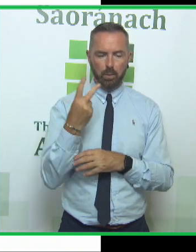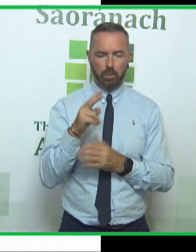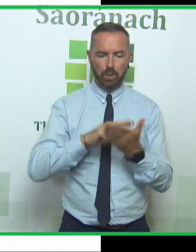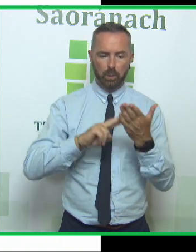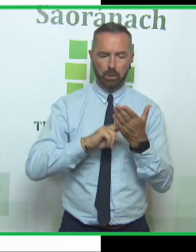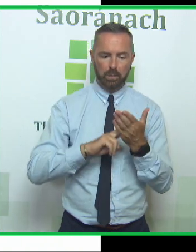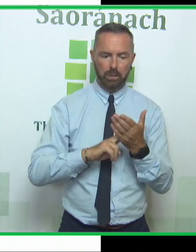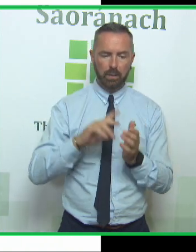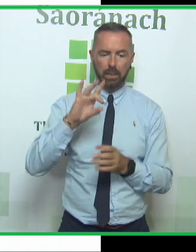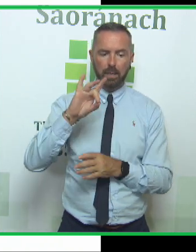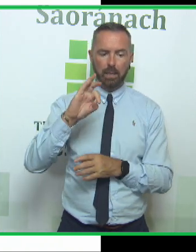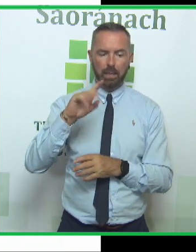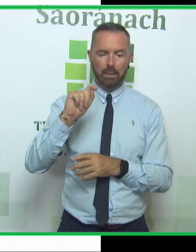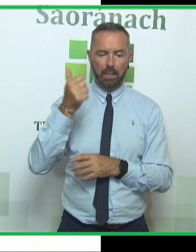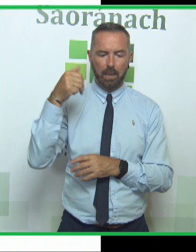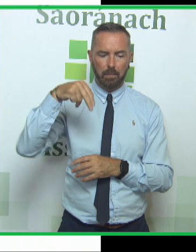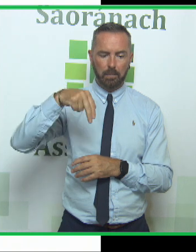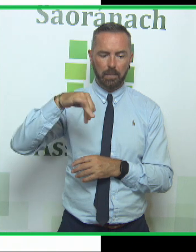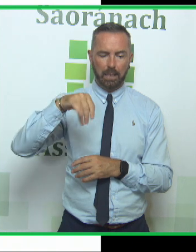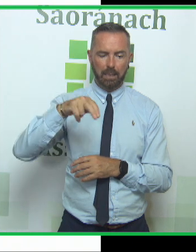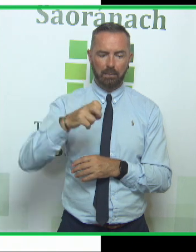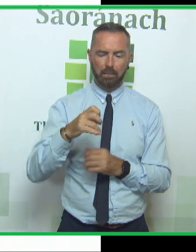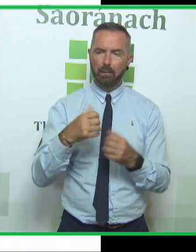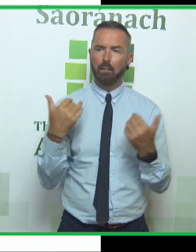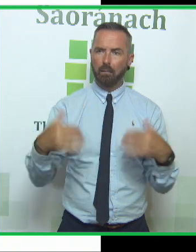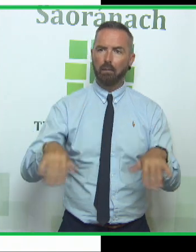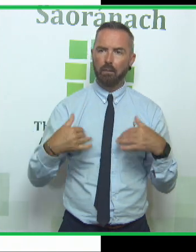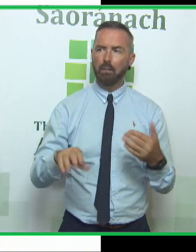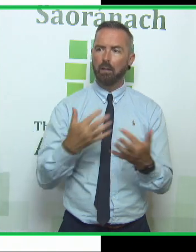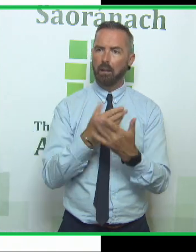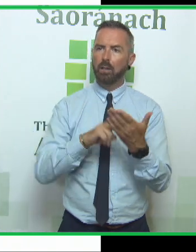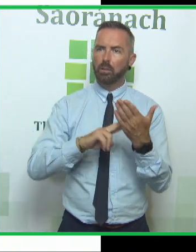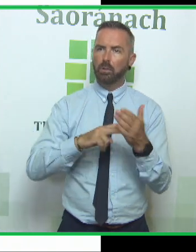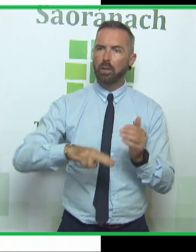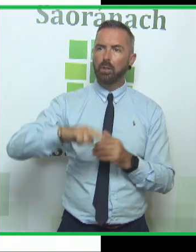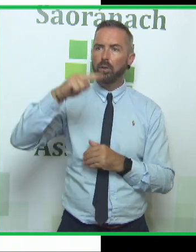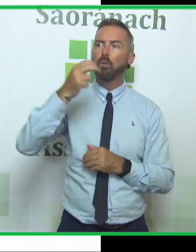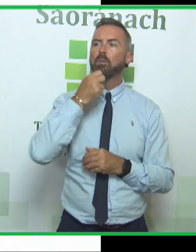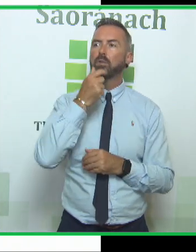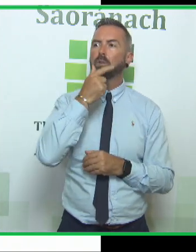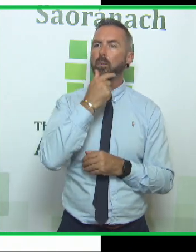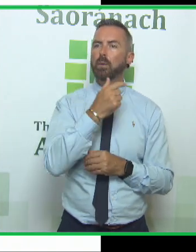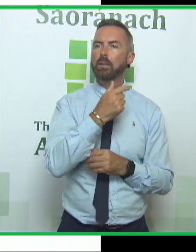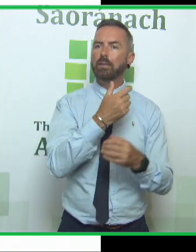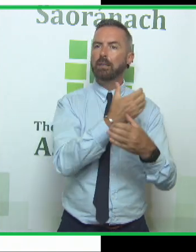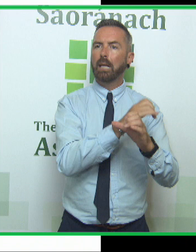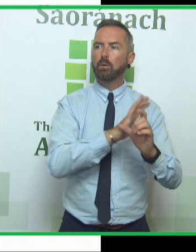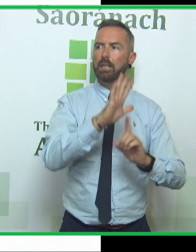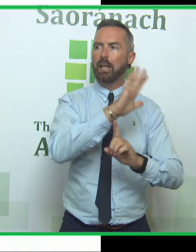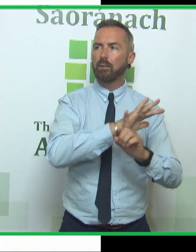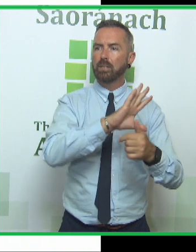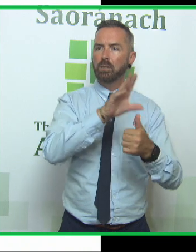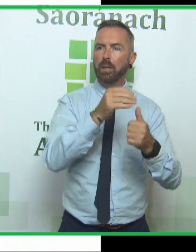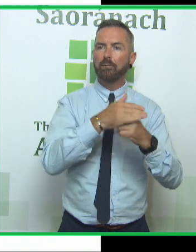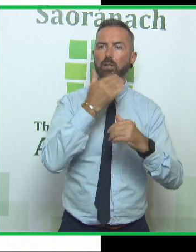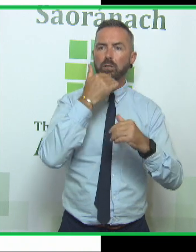has been probably a big favourite, particularly up here, actually, in the kind of North Dublin County area, and particularly in the summer months for